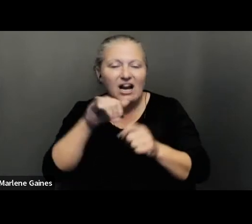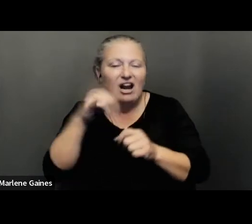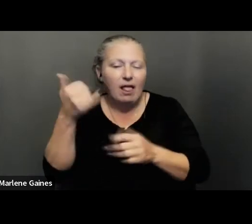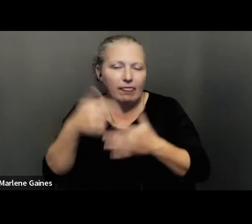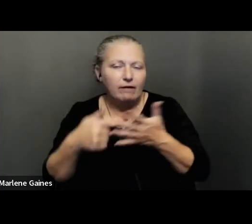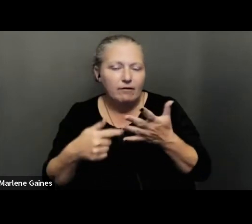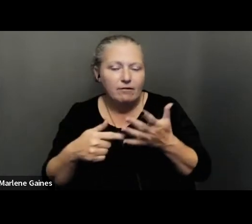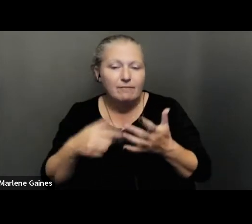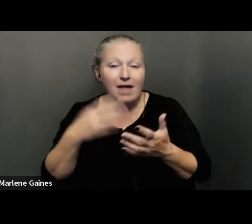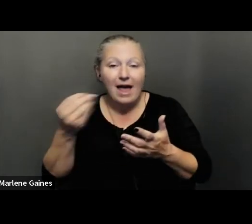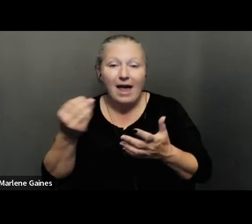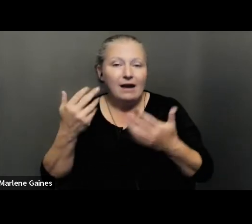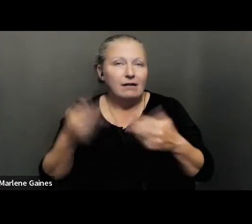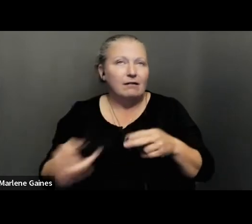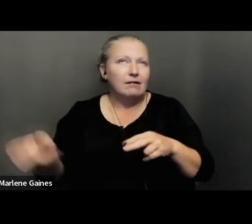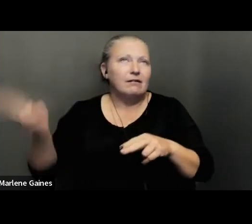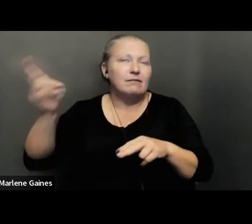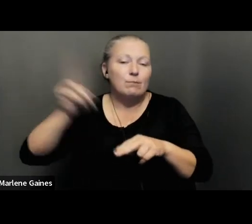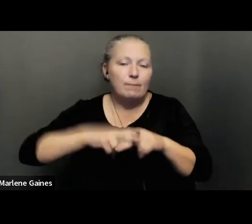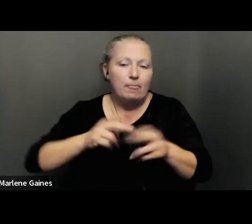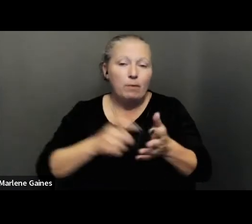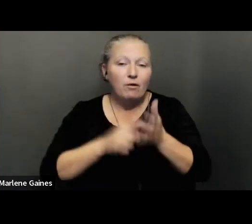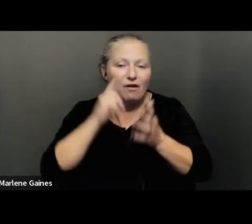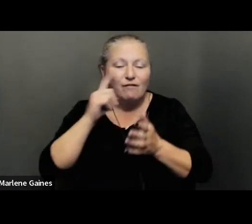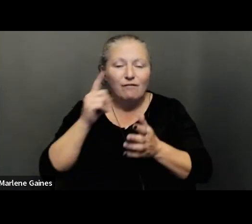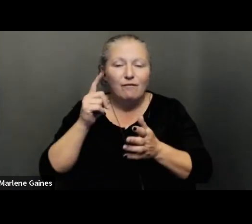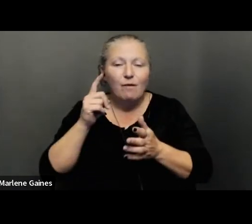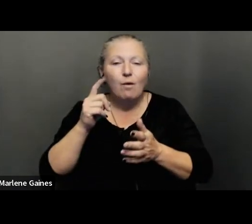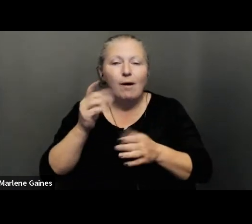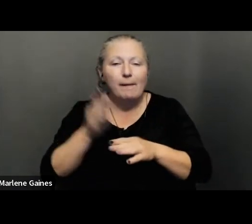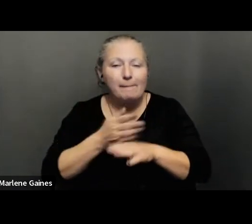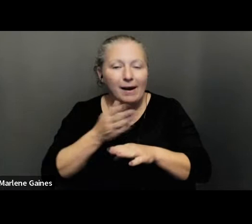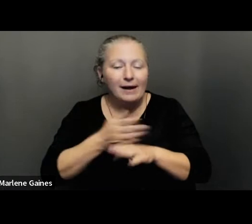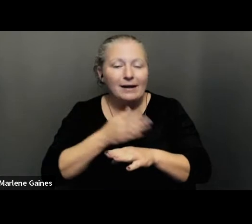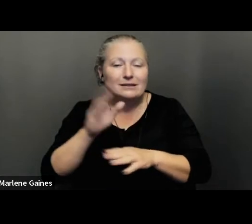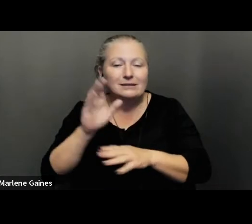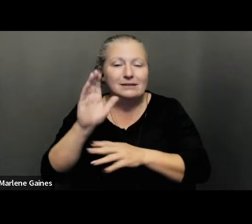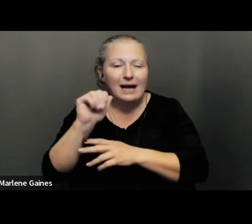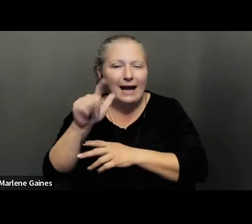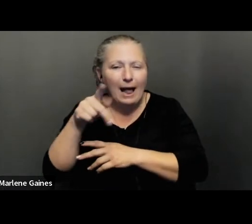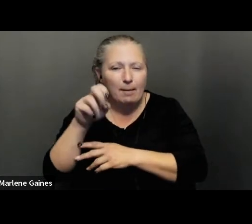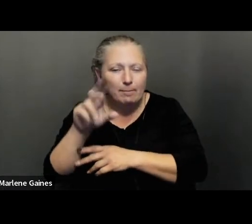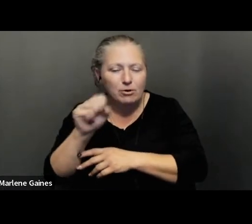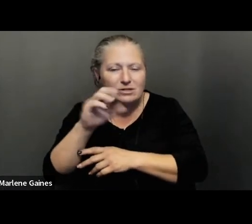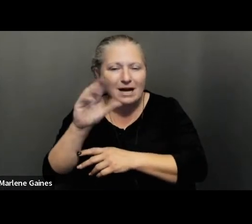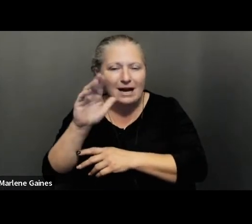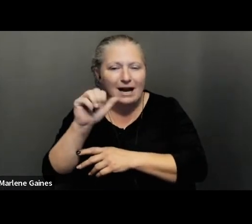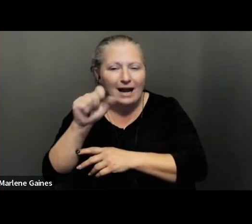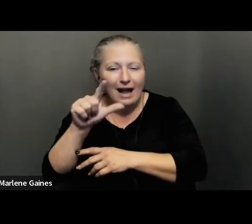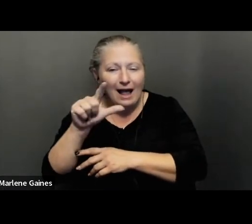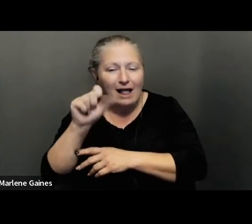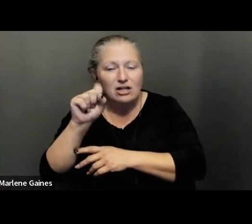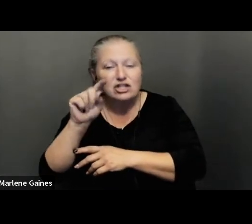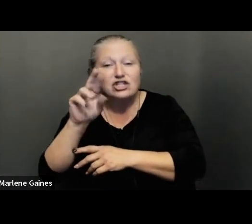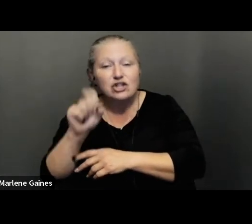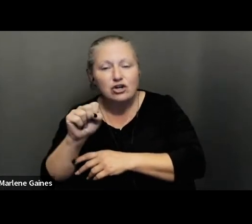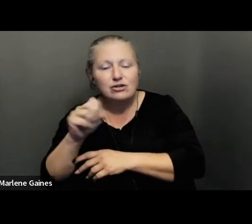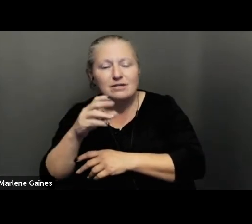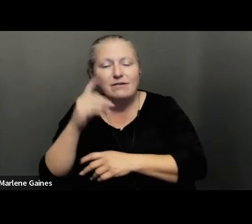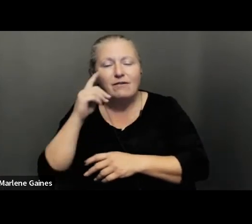the ever-increasing requirements for the maintenance of CalPERS and CalSTRS and the expansion of benefit